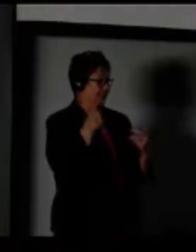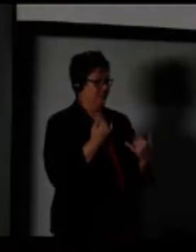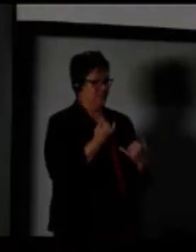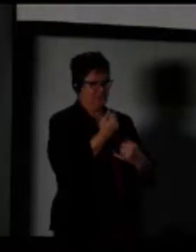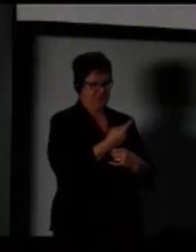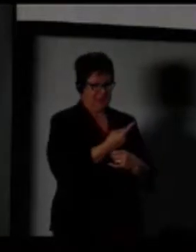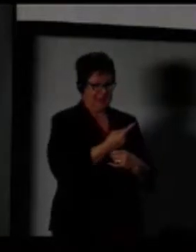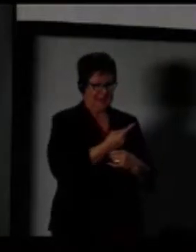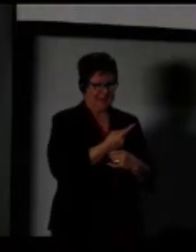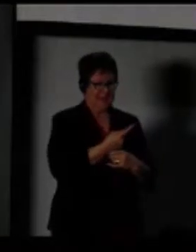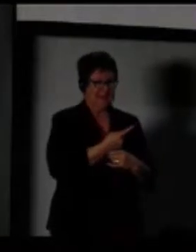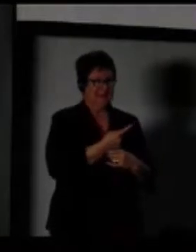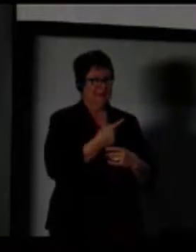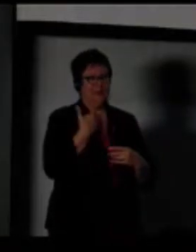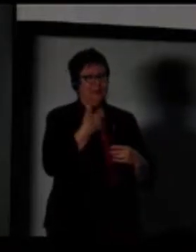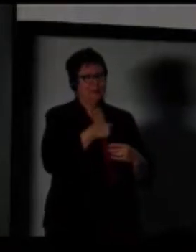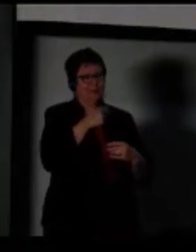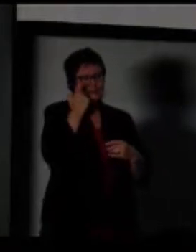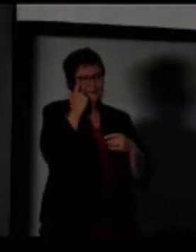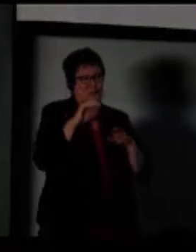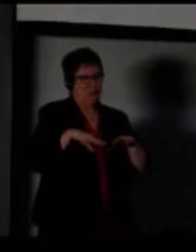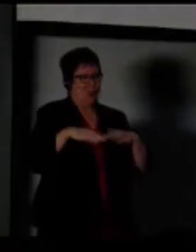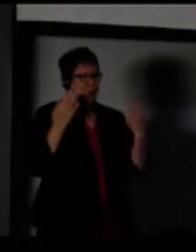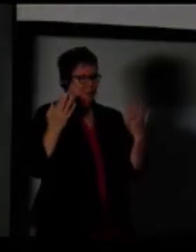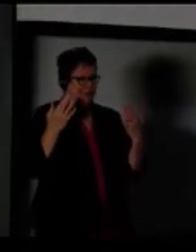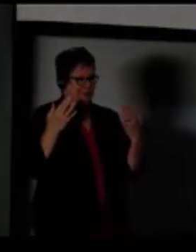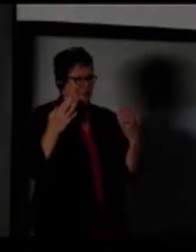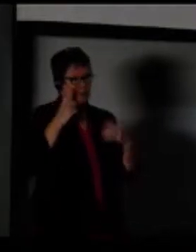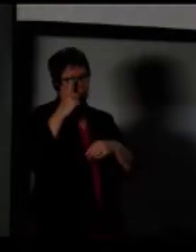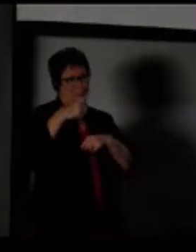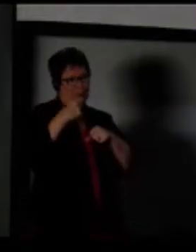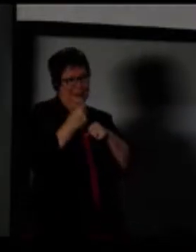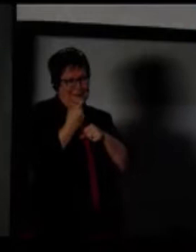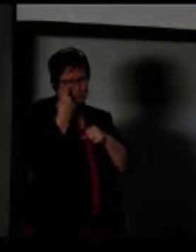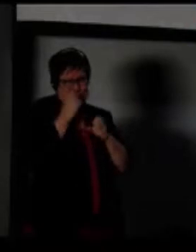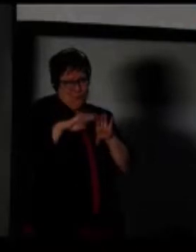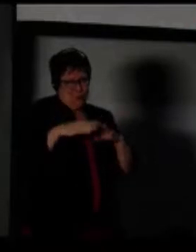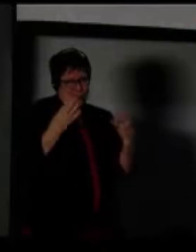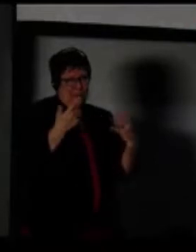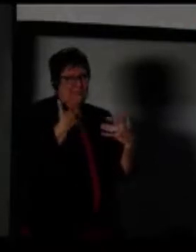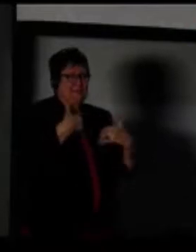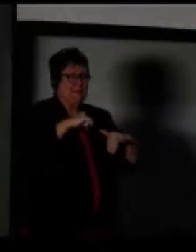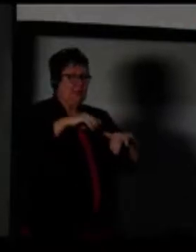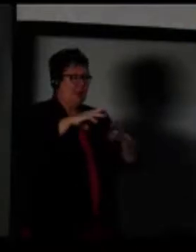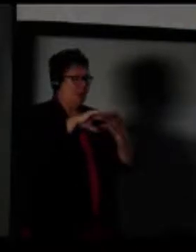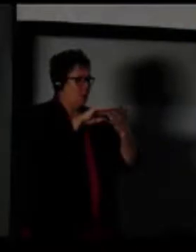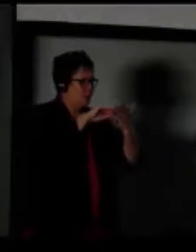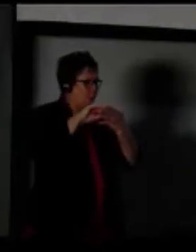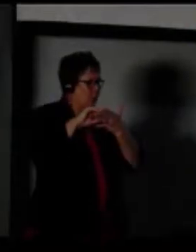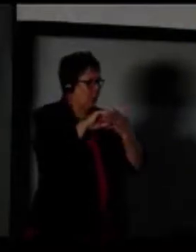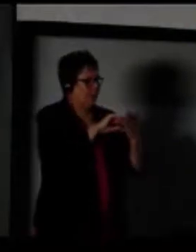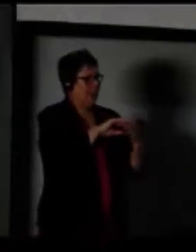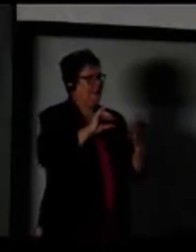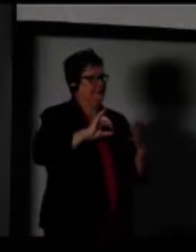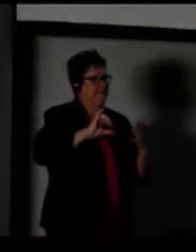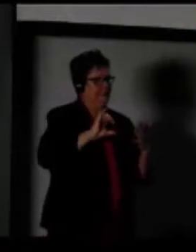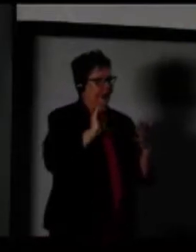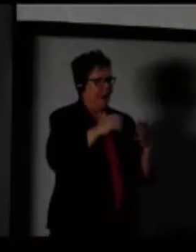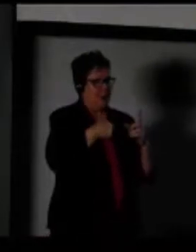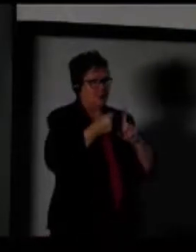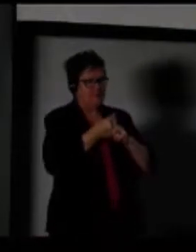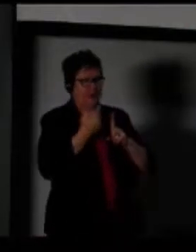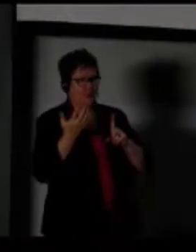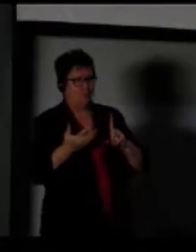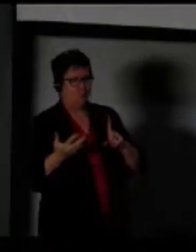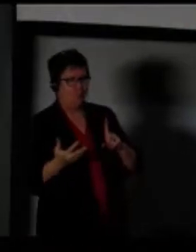here, but we've only been open a year, and we're still learning very much about what our impact, what it